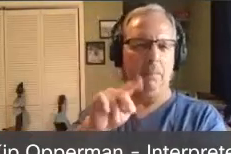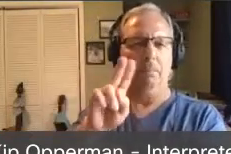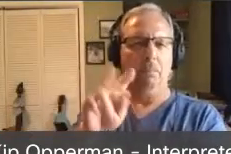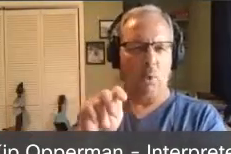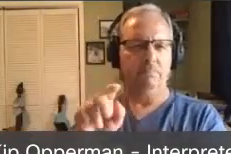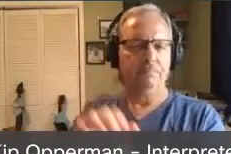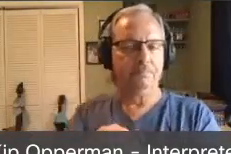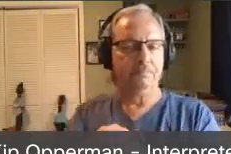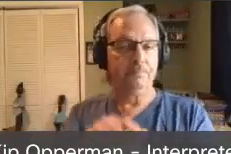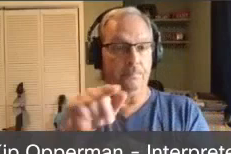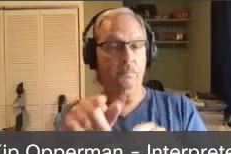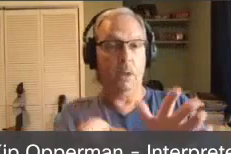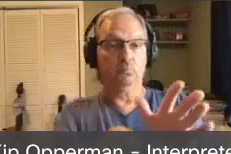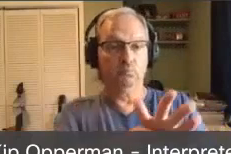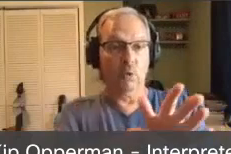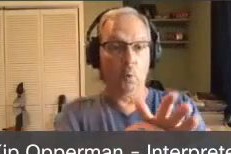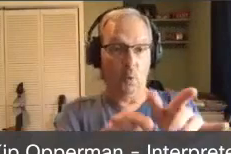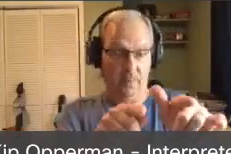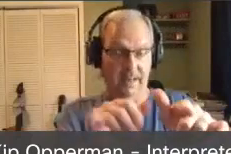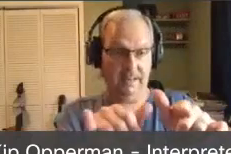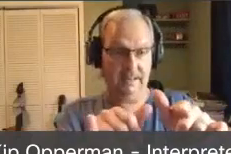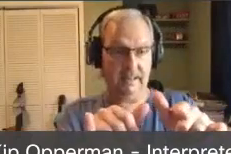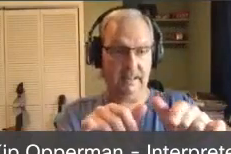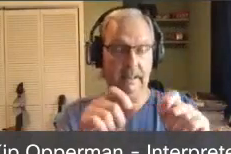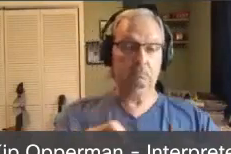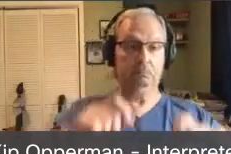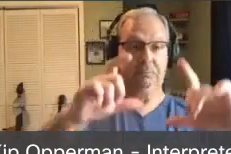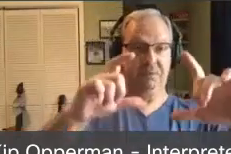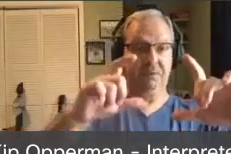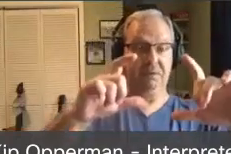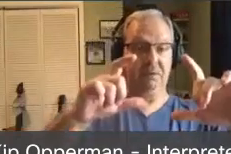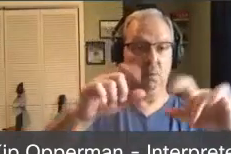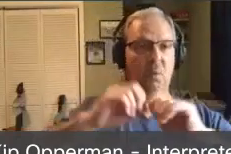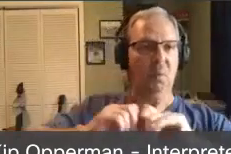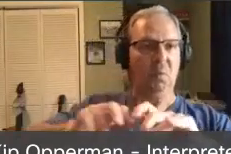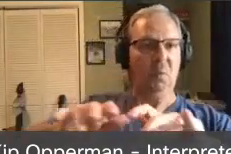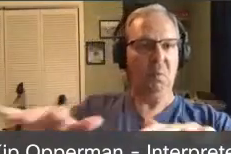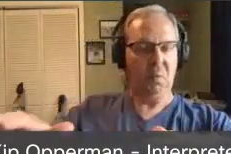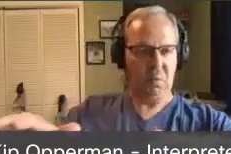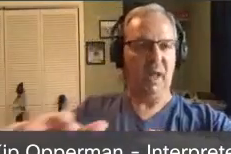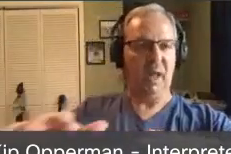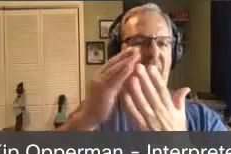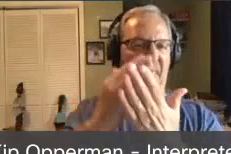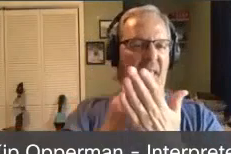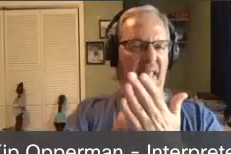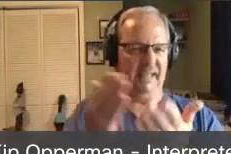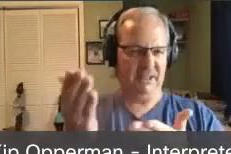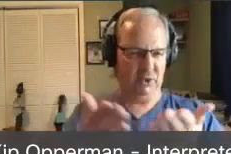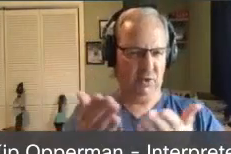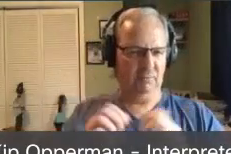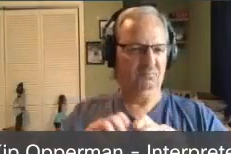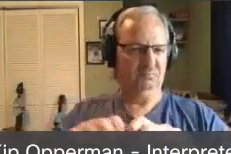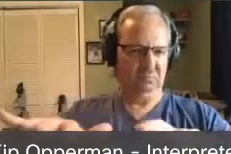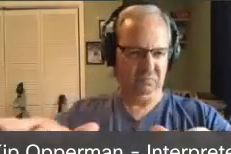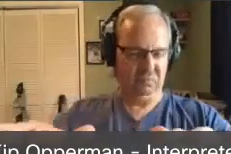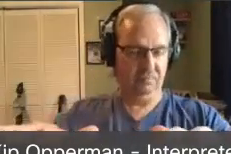This webinar is being recorded and slides will be disseminated via the GAIN's listserv following the webinar. We also will notify